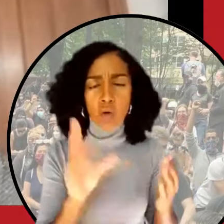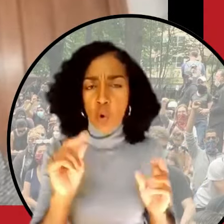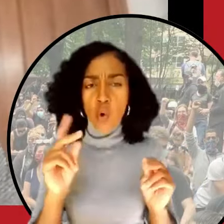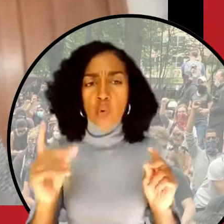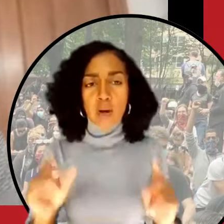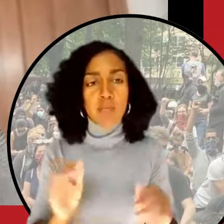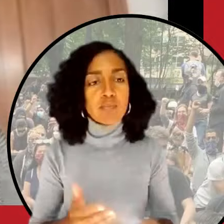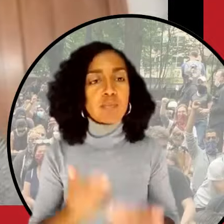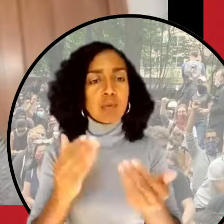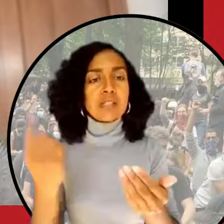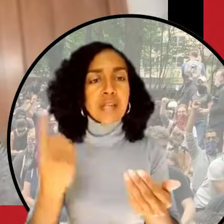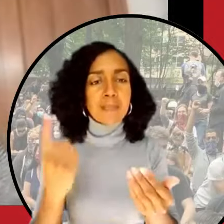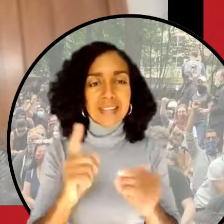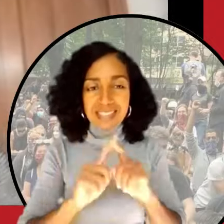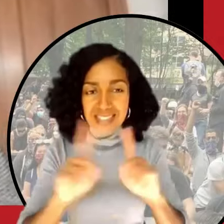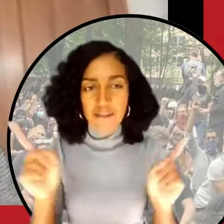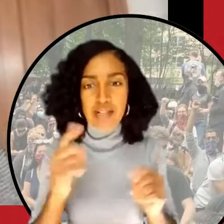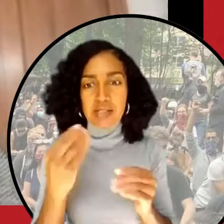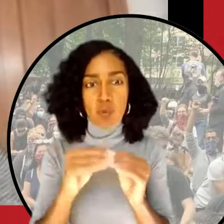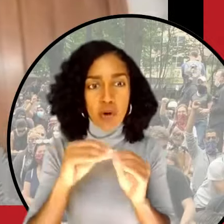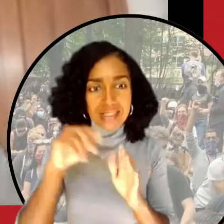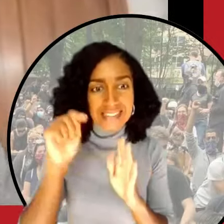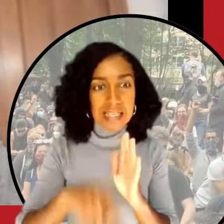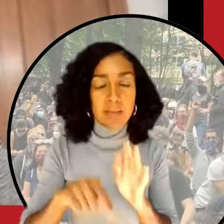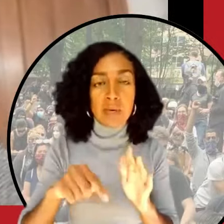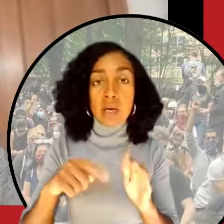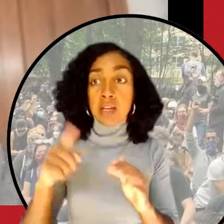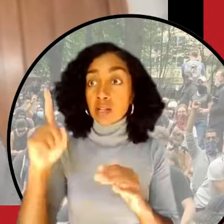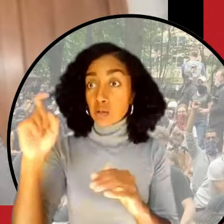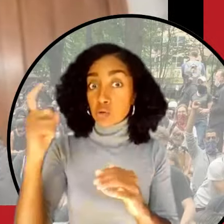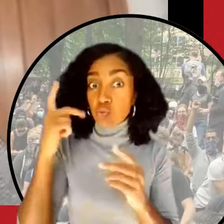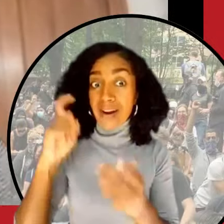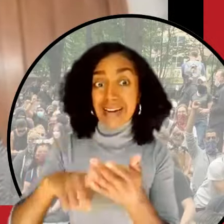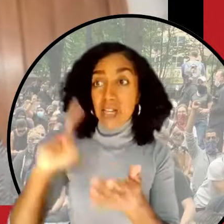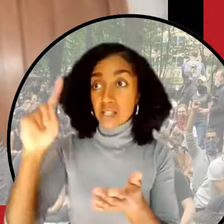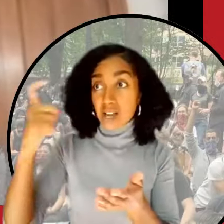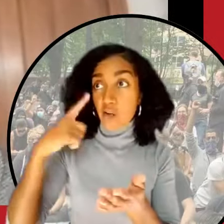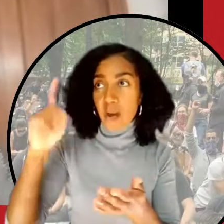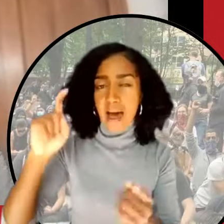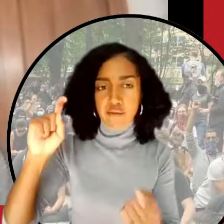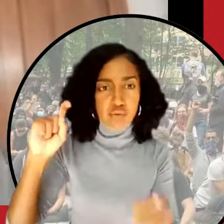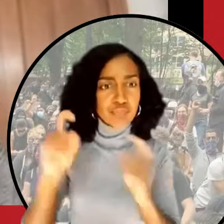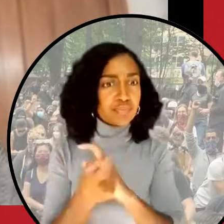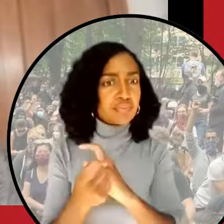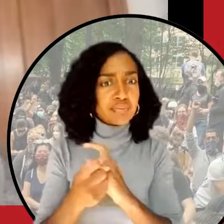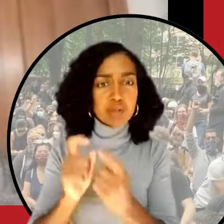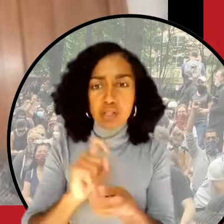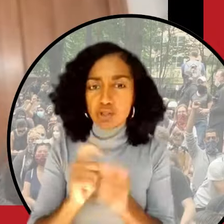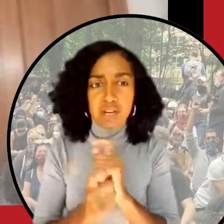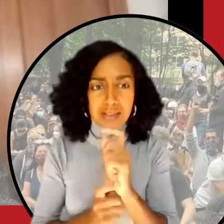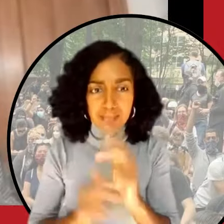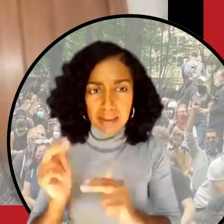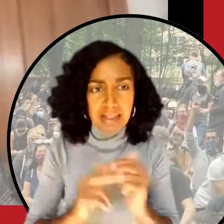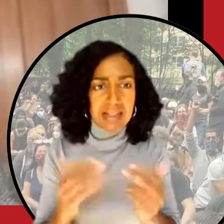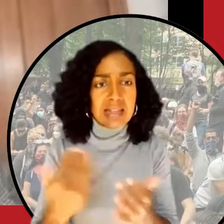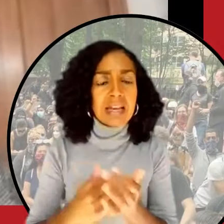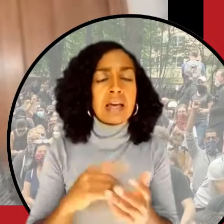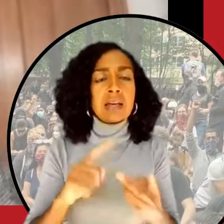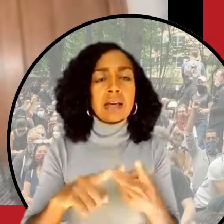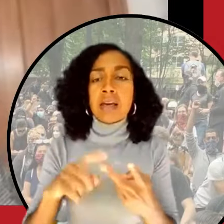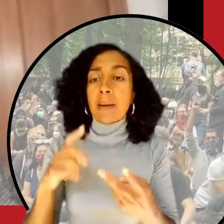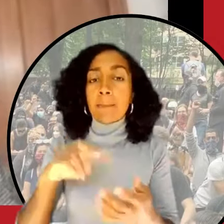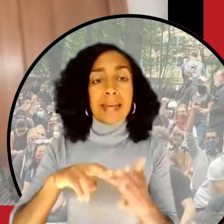alternative based on refounding the state on the basis of transforming the economy away from a neoliberal